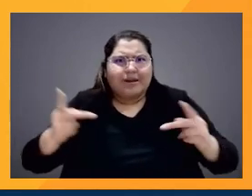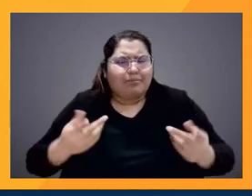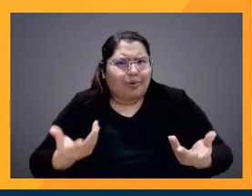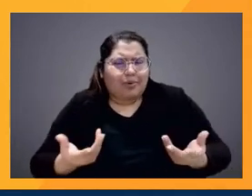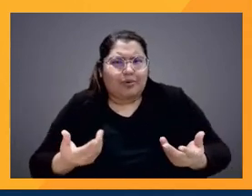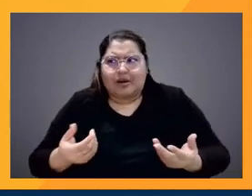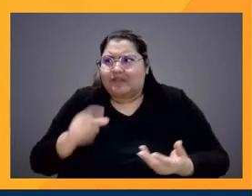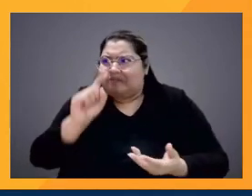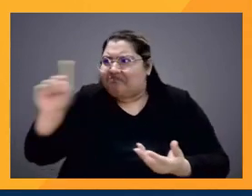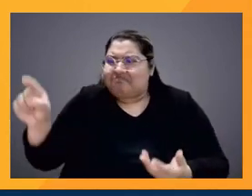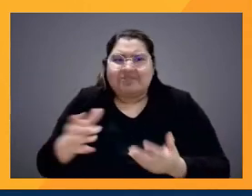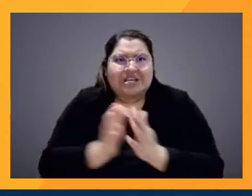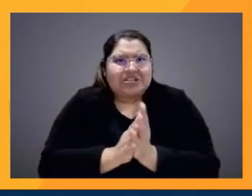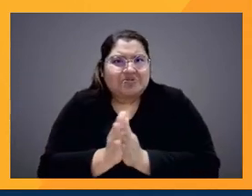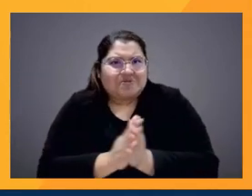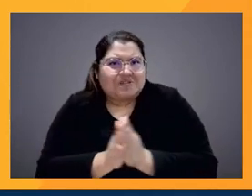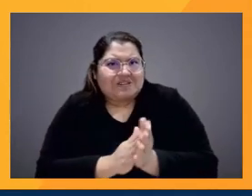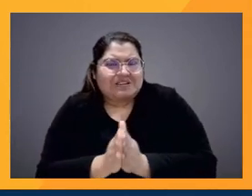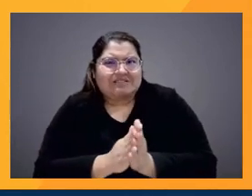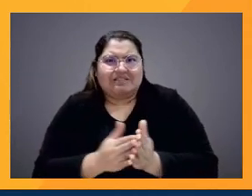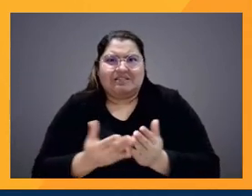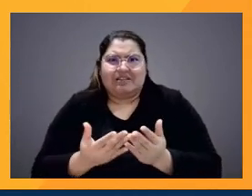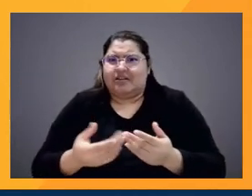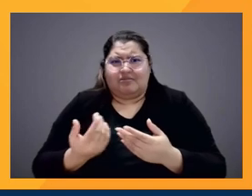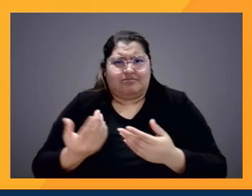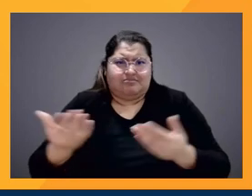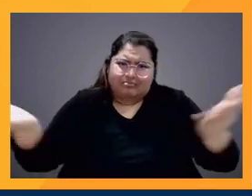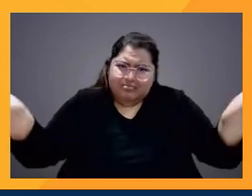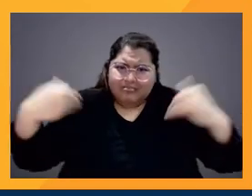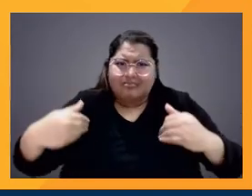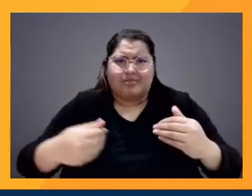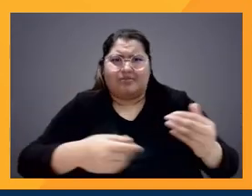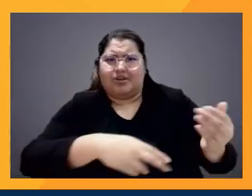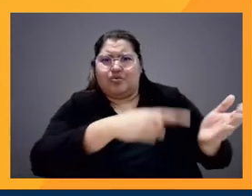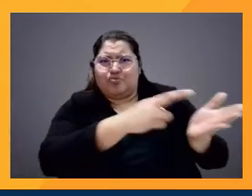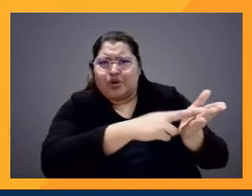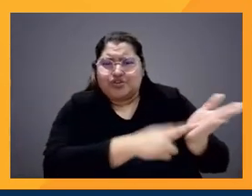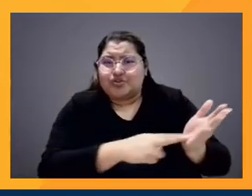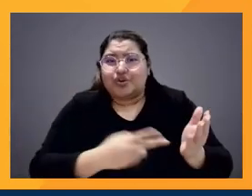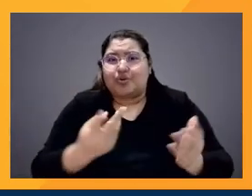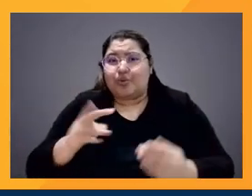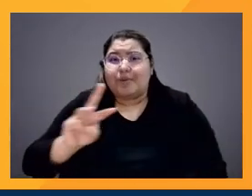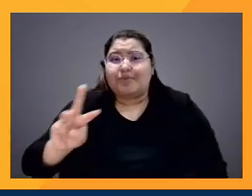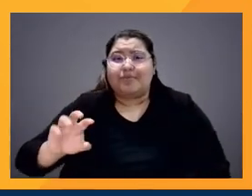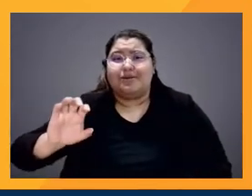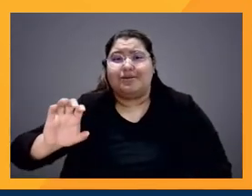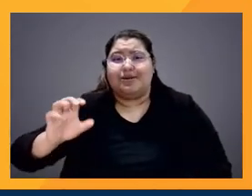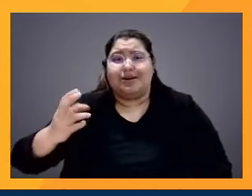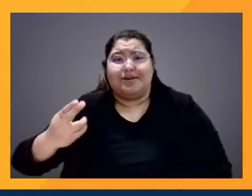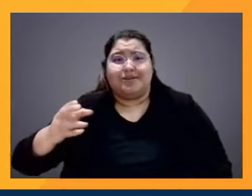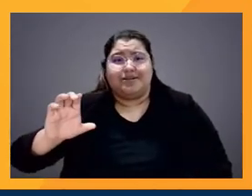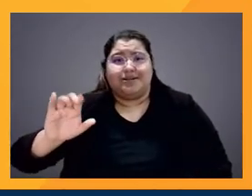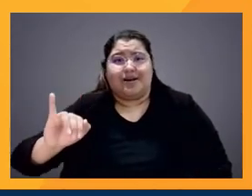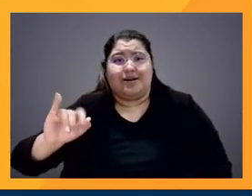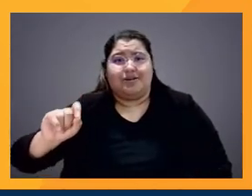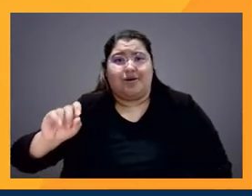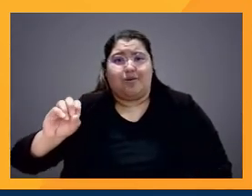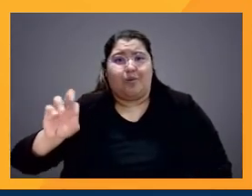right? Yeah, it's true. Marissa, bring us home. Yeah, No pressure. it's hard to add anything new to that,